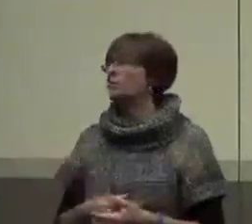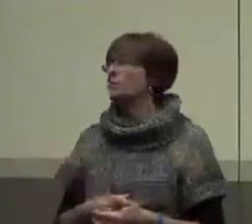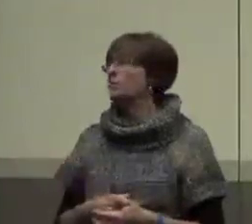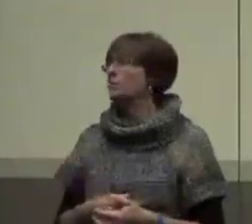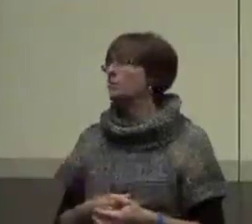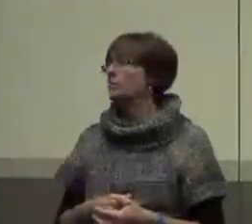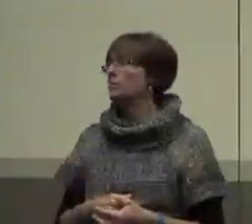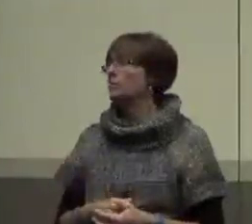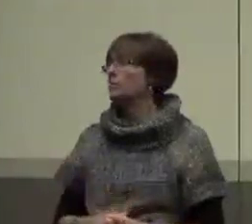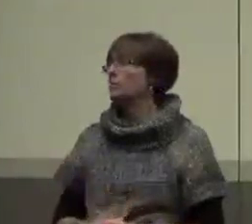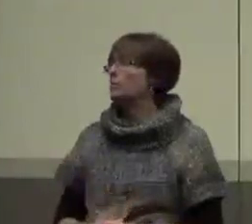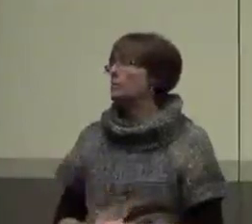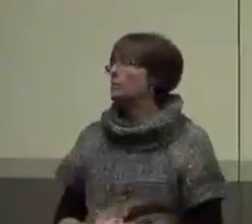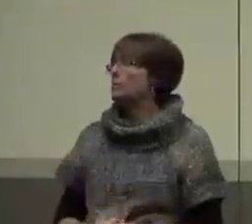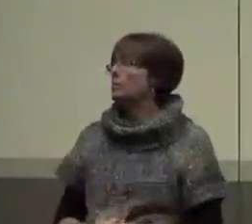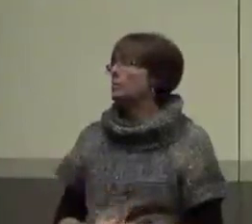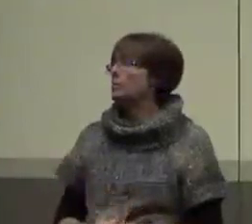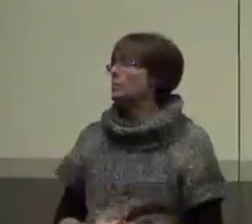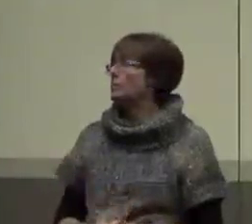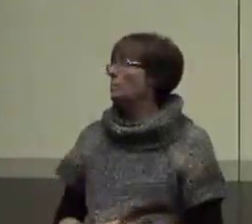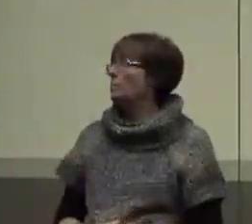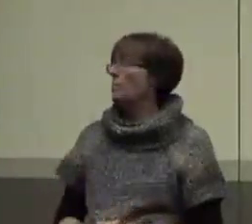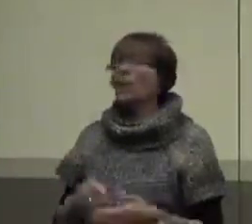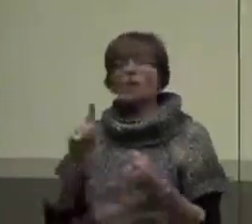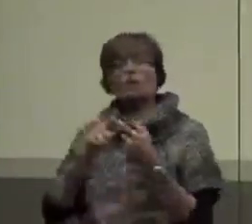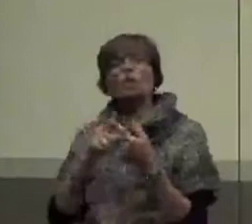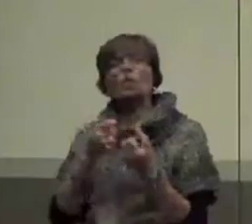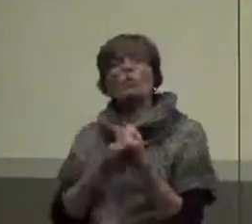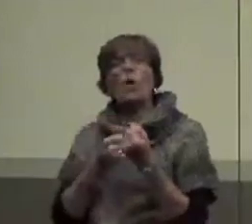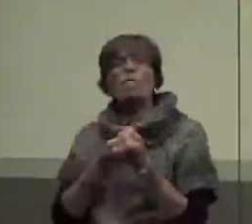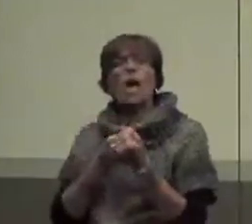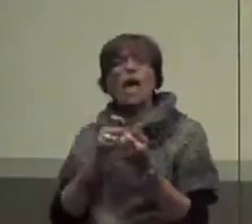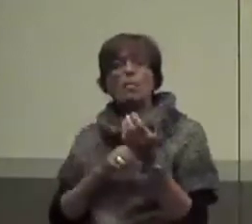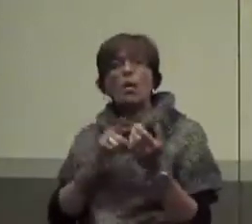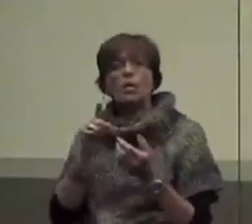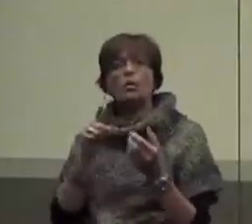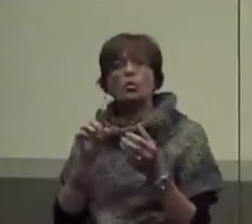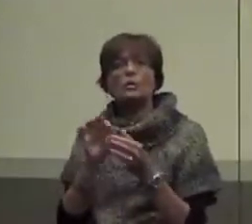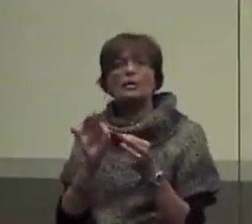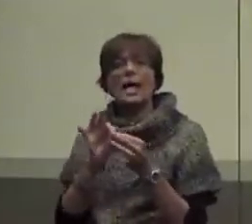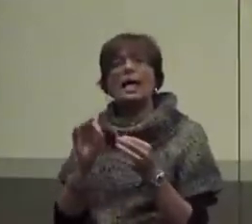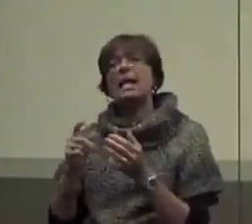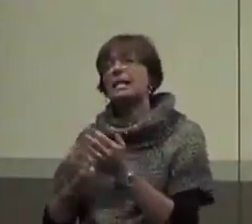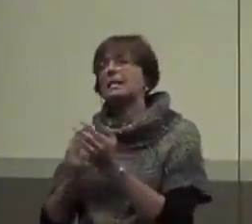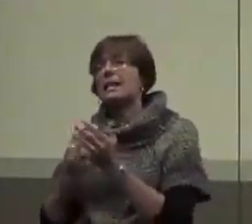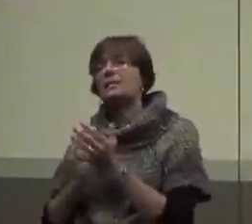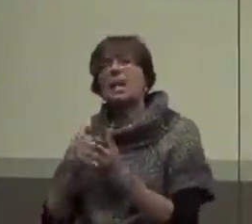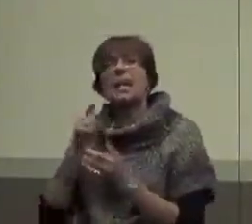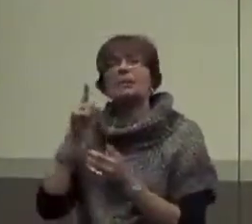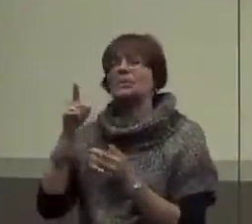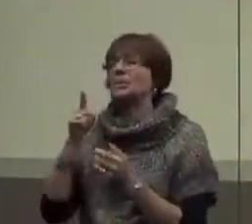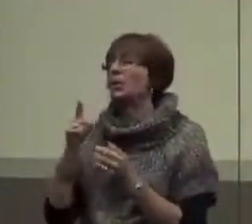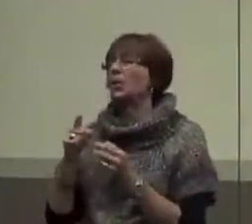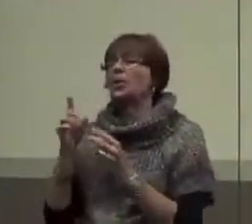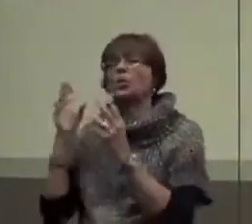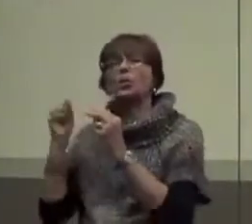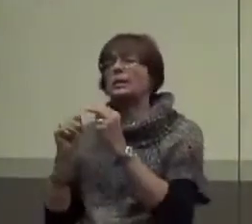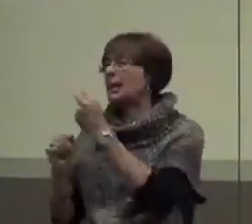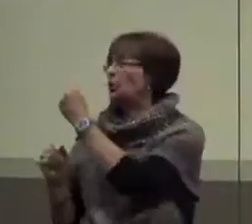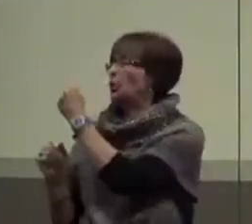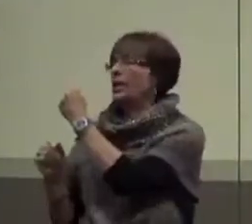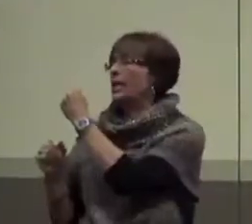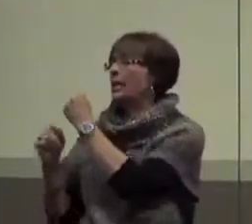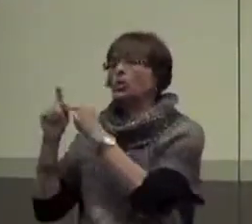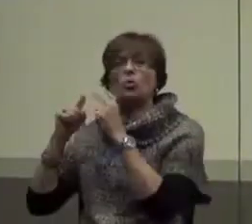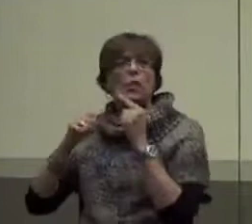Gather data to see that it's true what's being said. Yeah, to verify what you said, right? Because sometimes you're teaching at your back to the board, you can't see what's